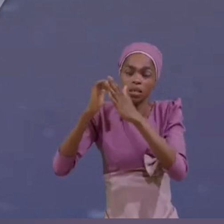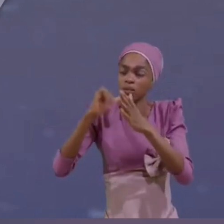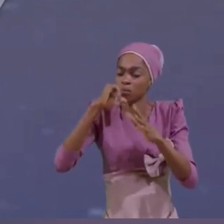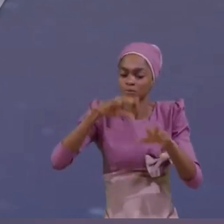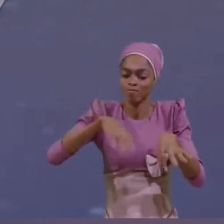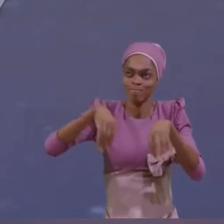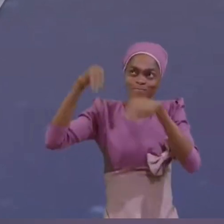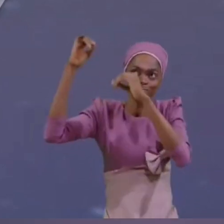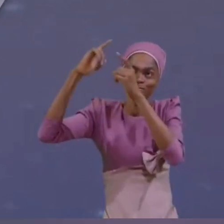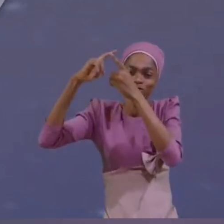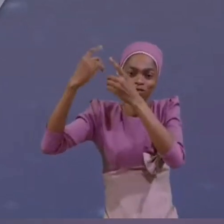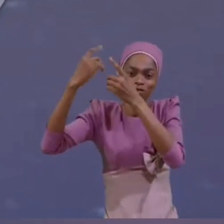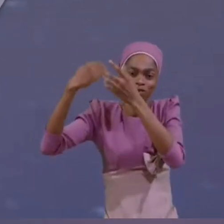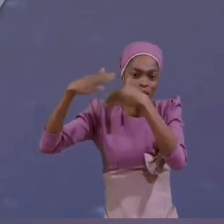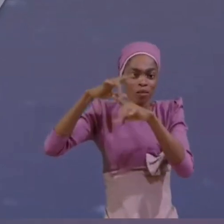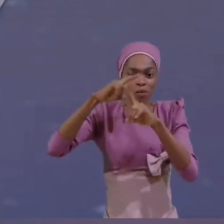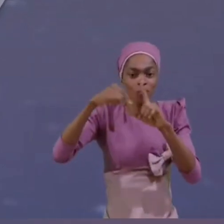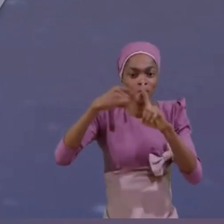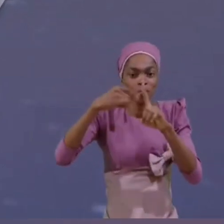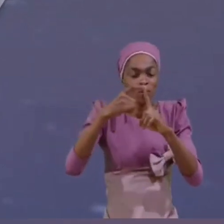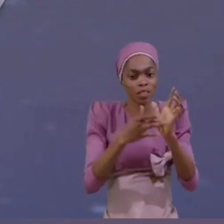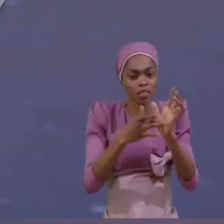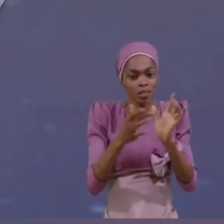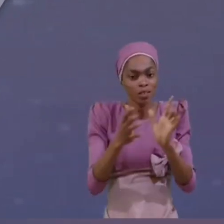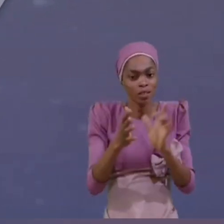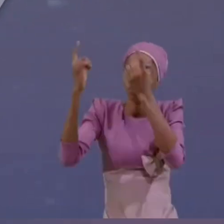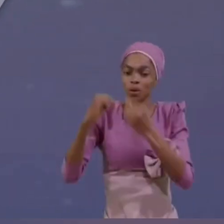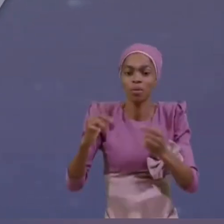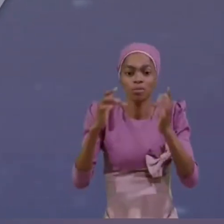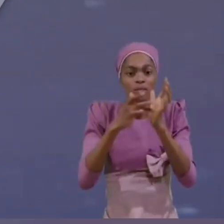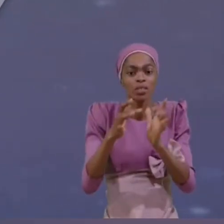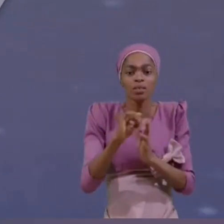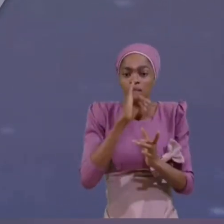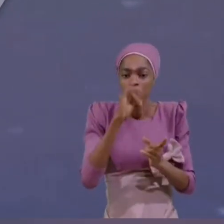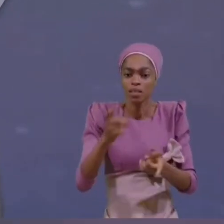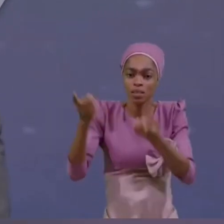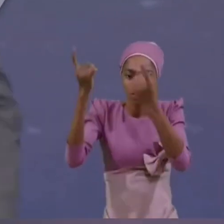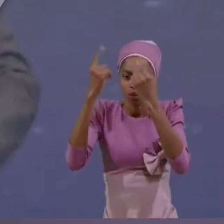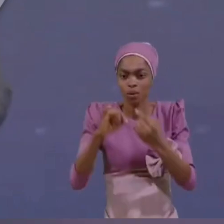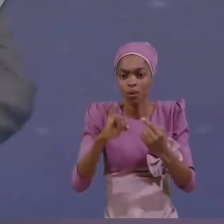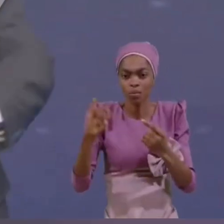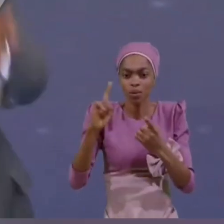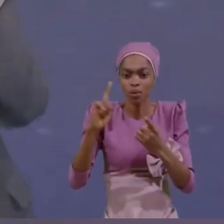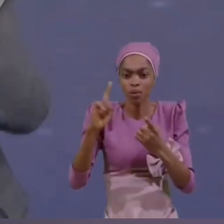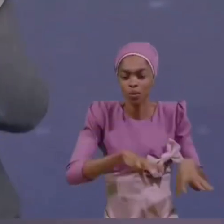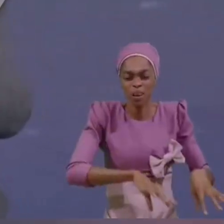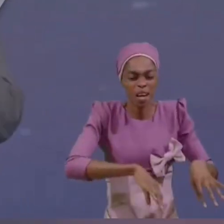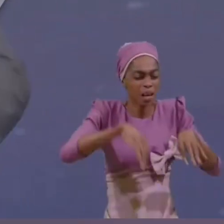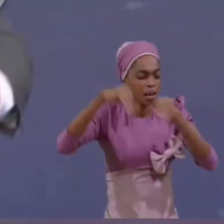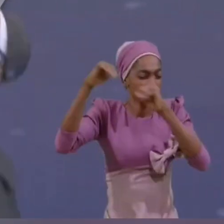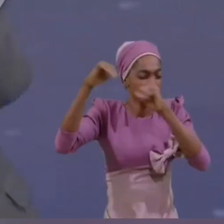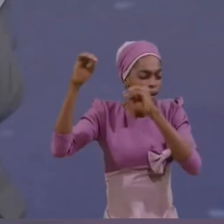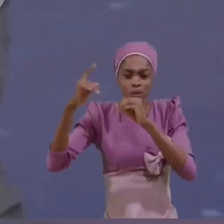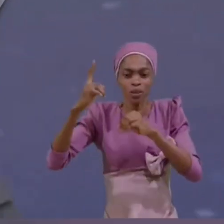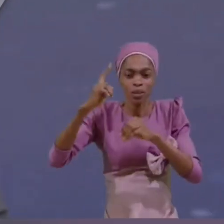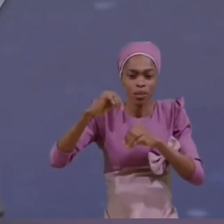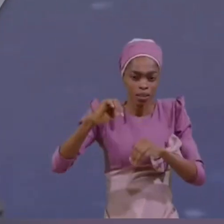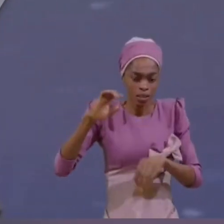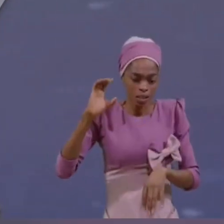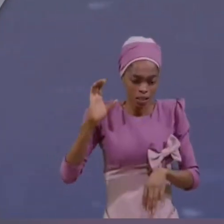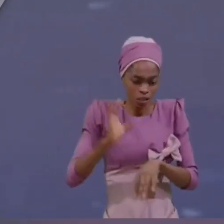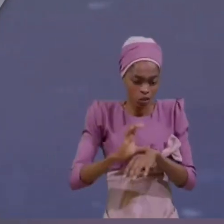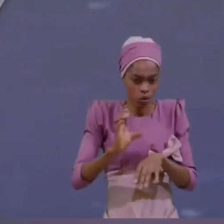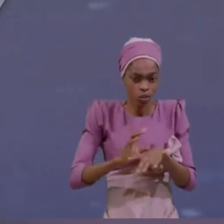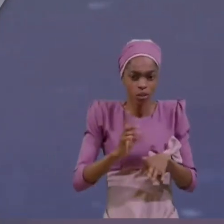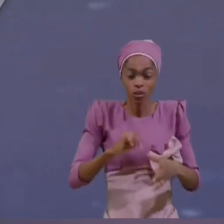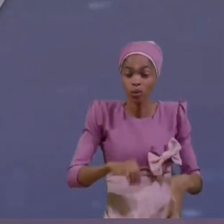when Christ comes. Christ is coming to rapture the church and to